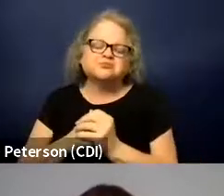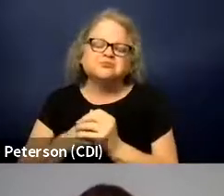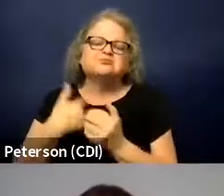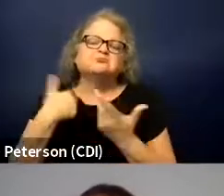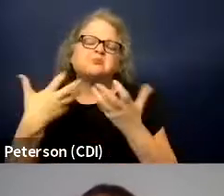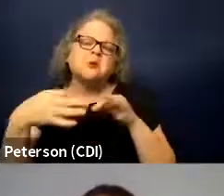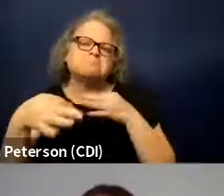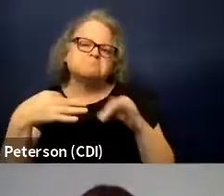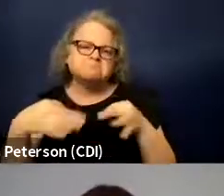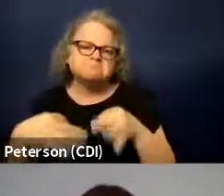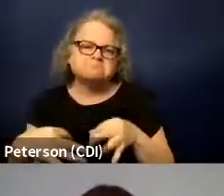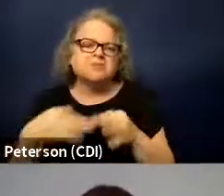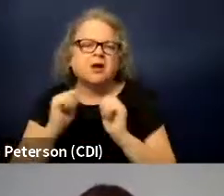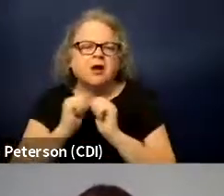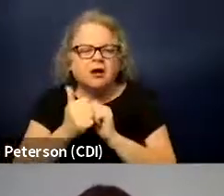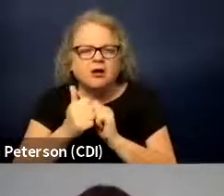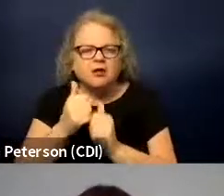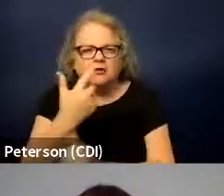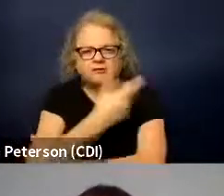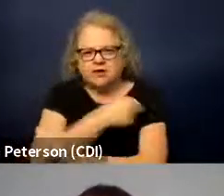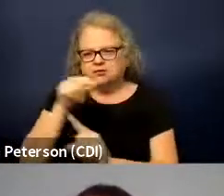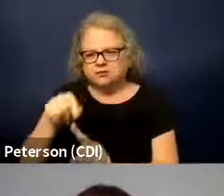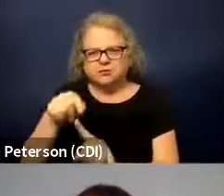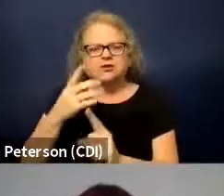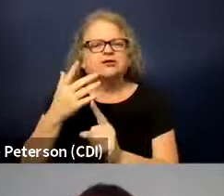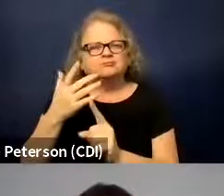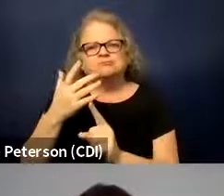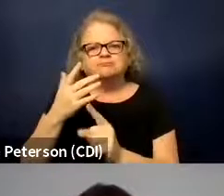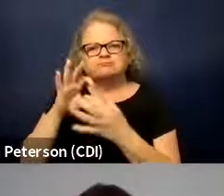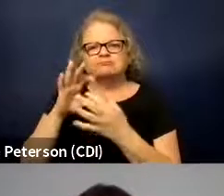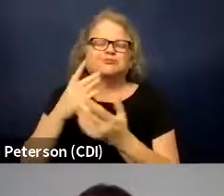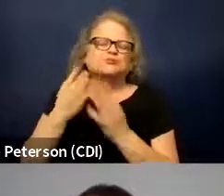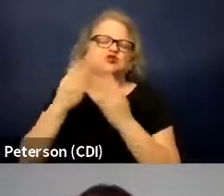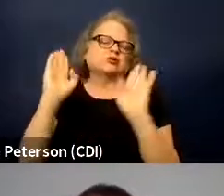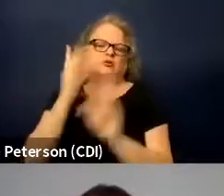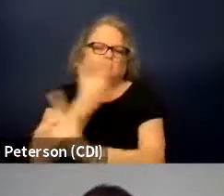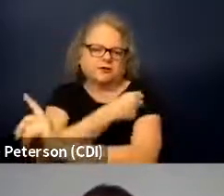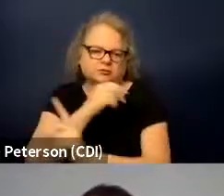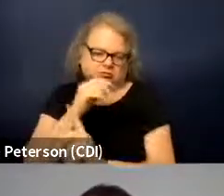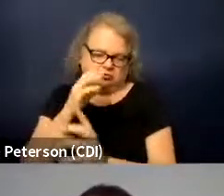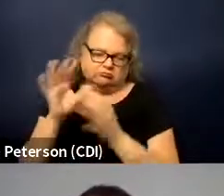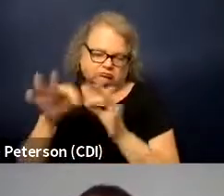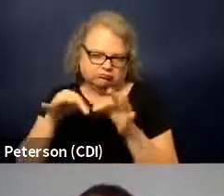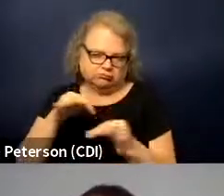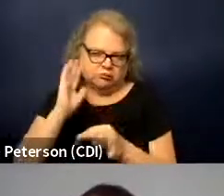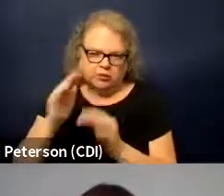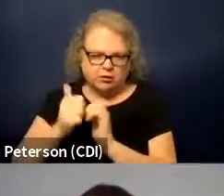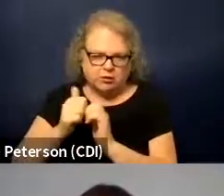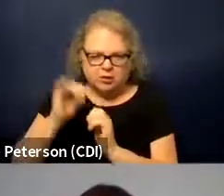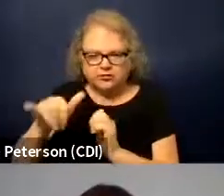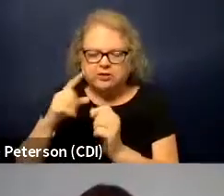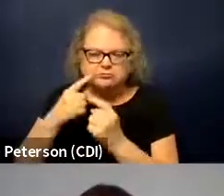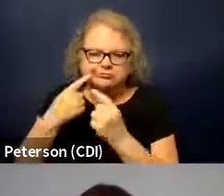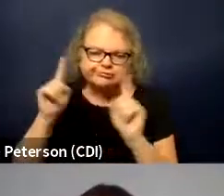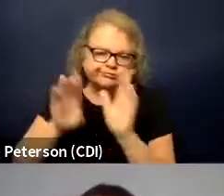general. How was it possible for this vaccine to be made so quickly? Most vaccines take several years to